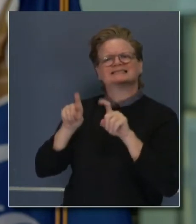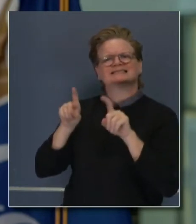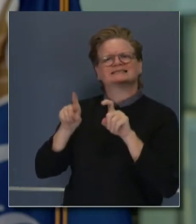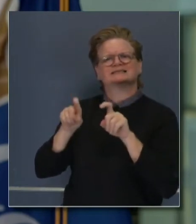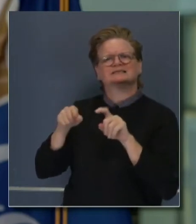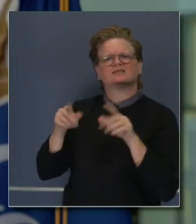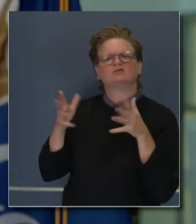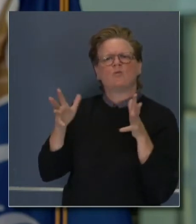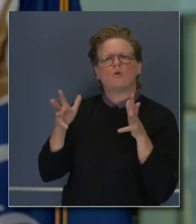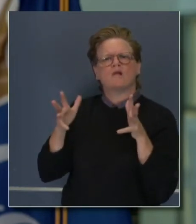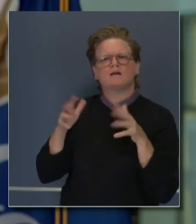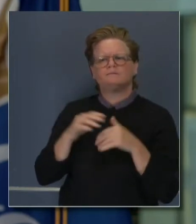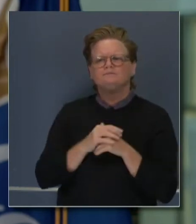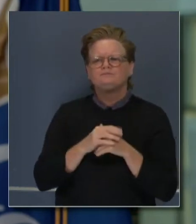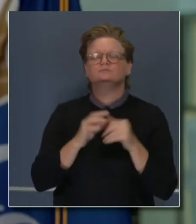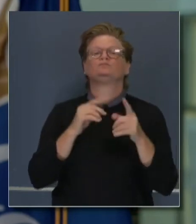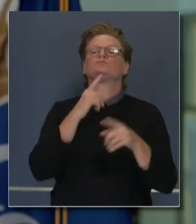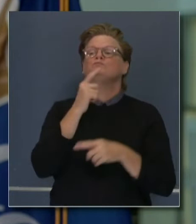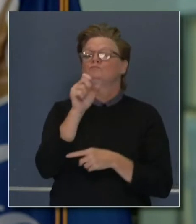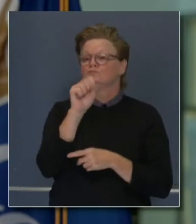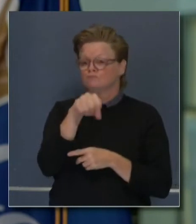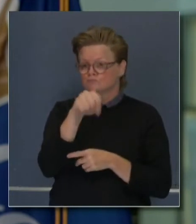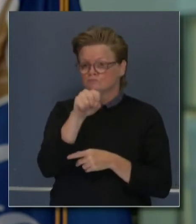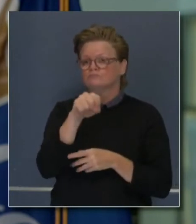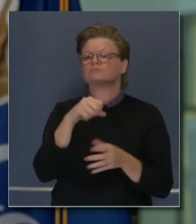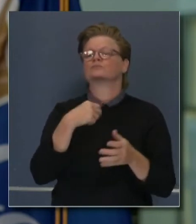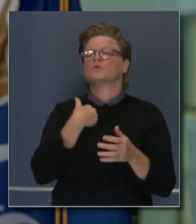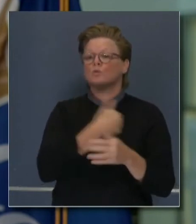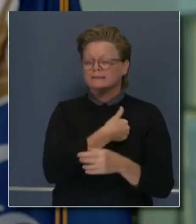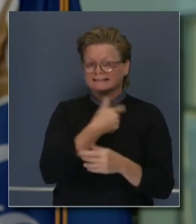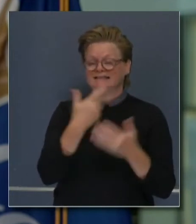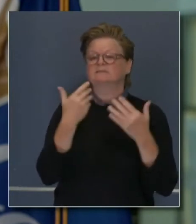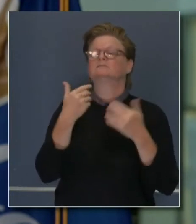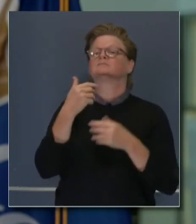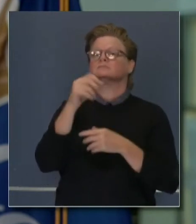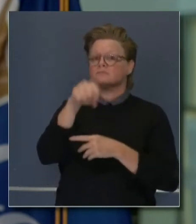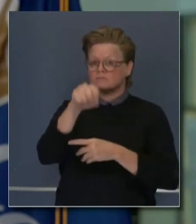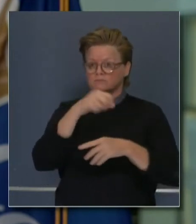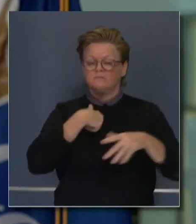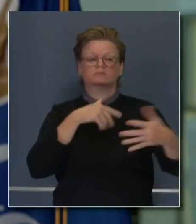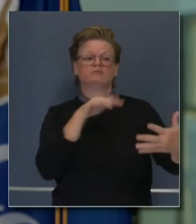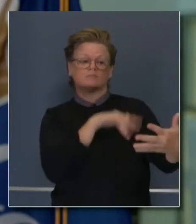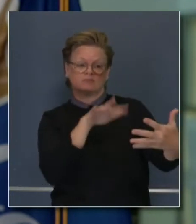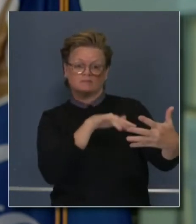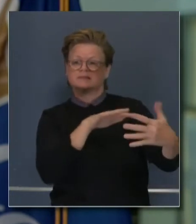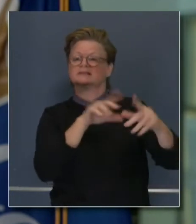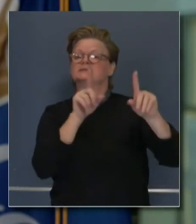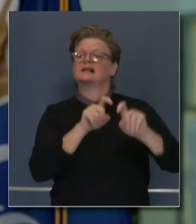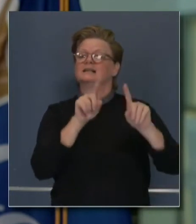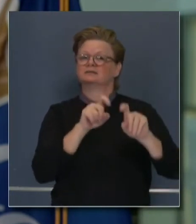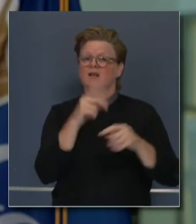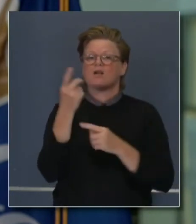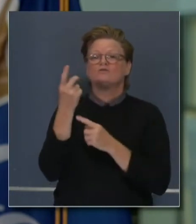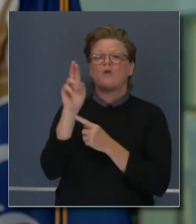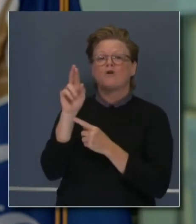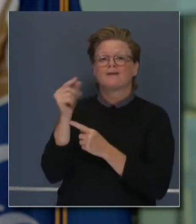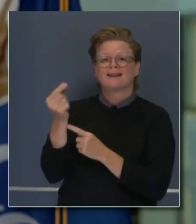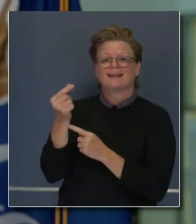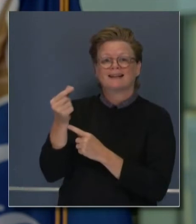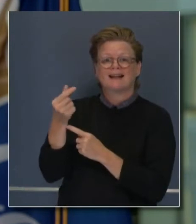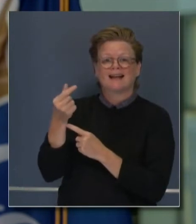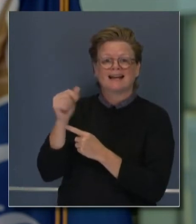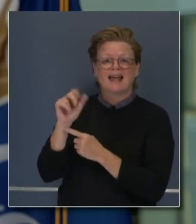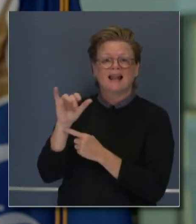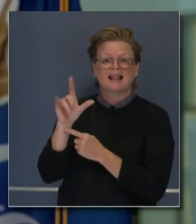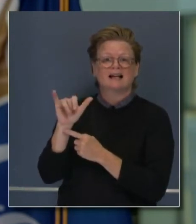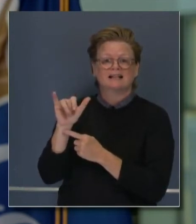many, many months. Dr. Galley is literally 6.1 feet away from me, already standing up. And let me give him first